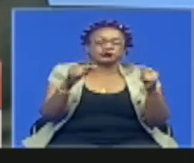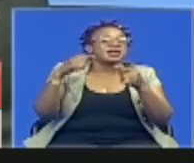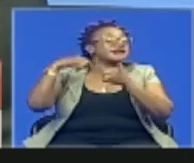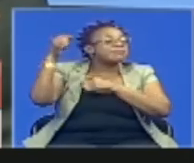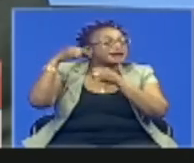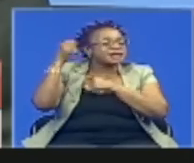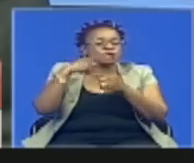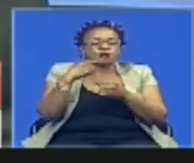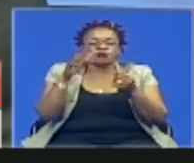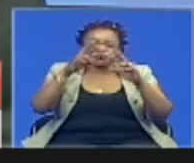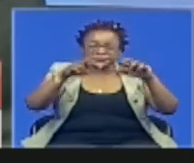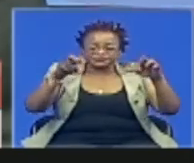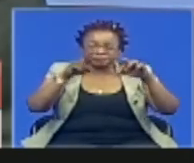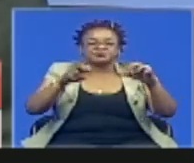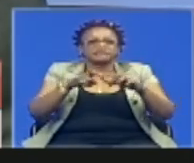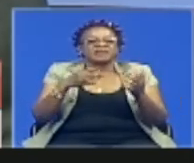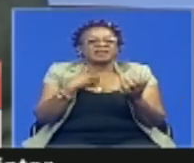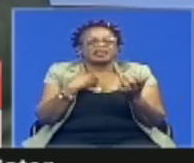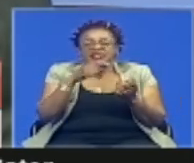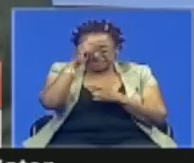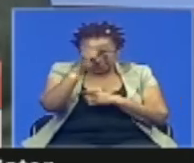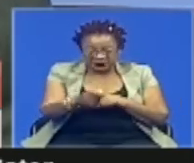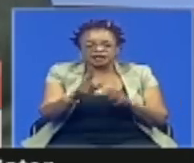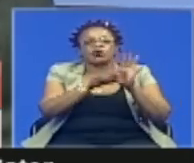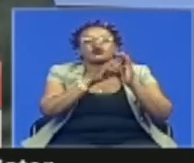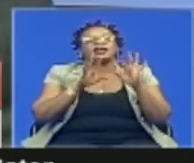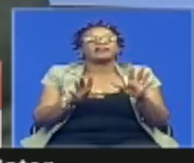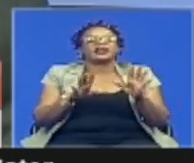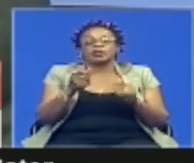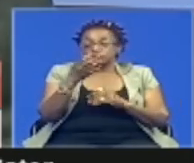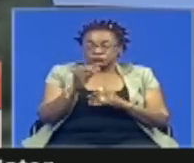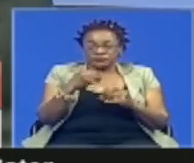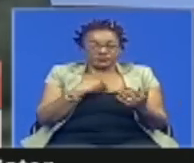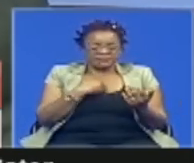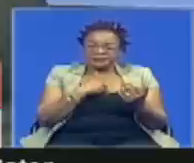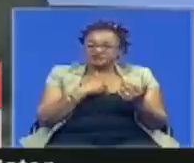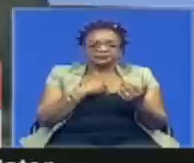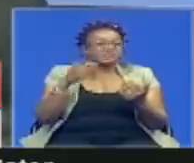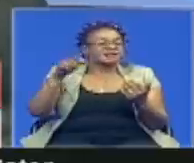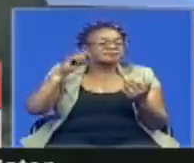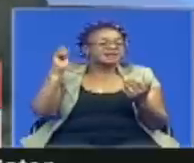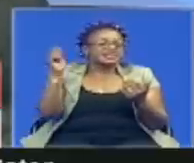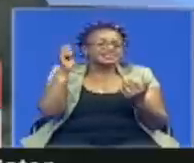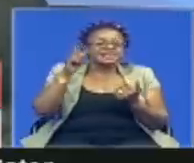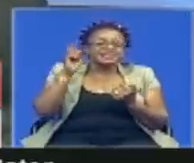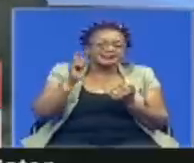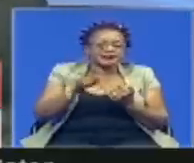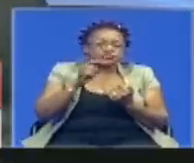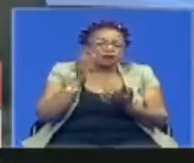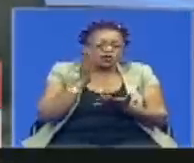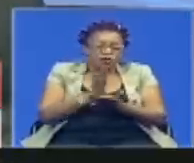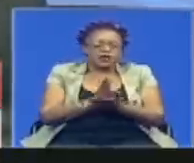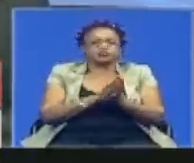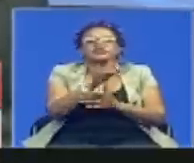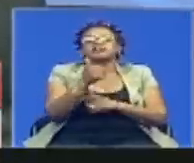you are scrutinizing, have just not respected the law. And therefore, for me, the president need to be honest with each other,